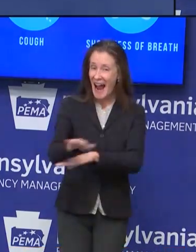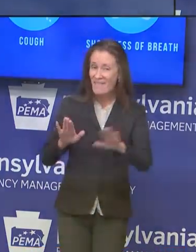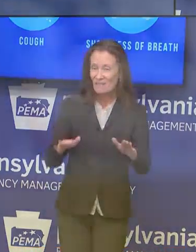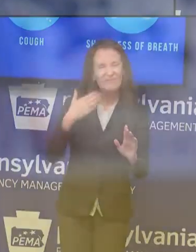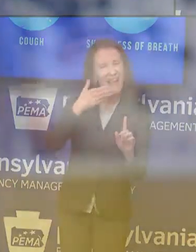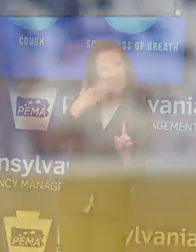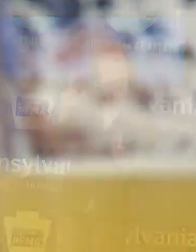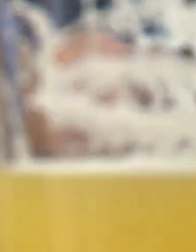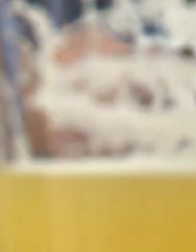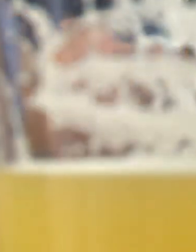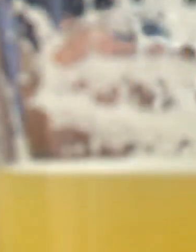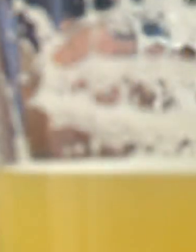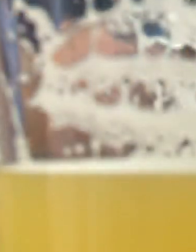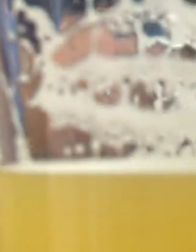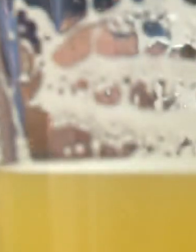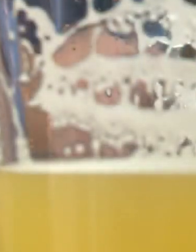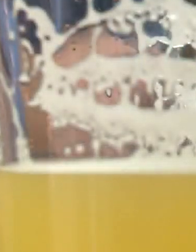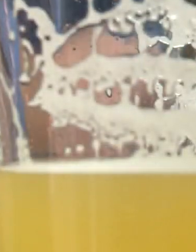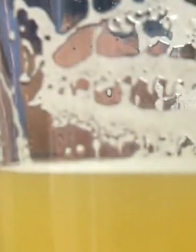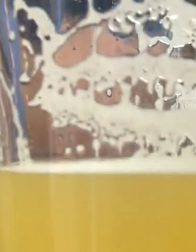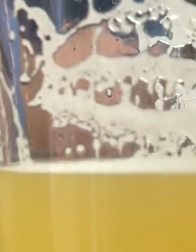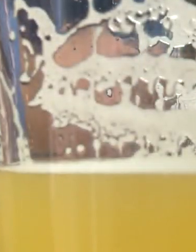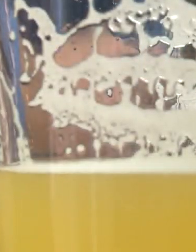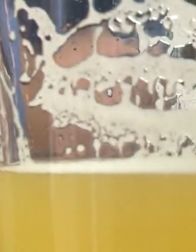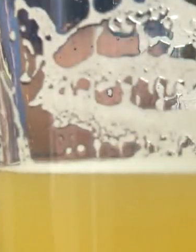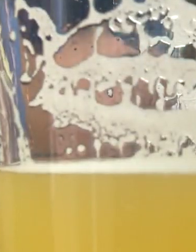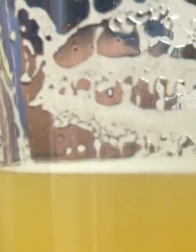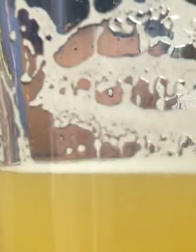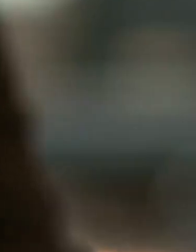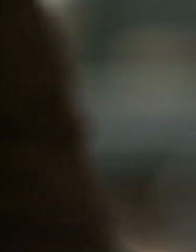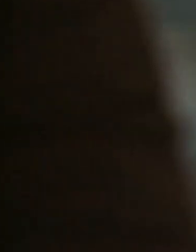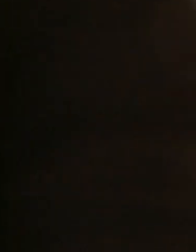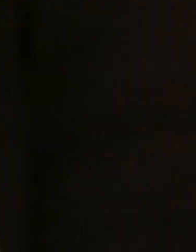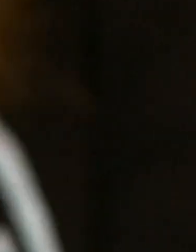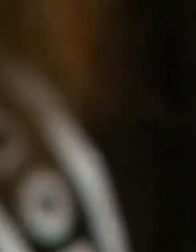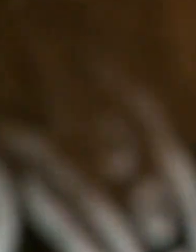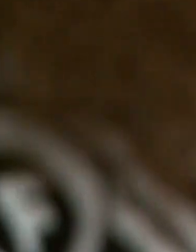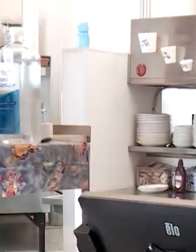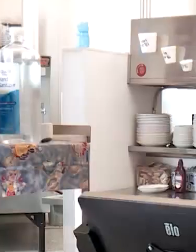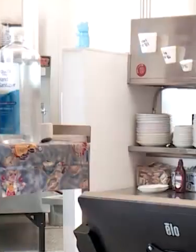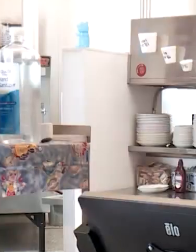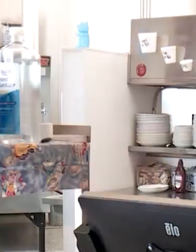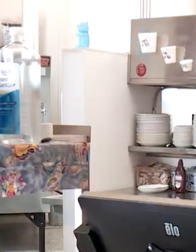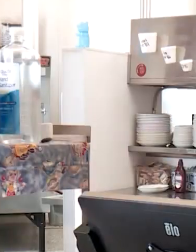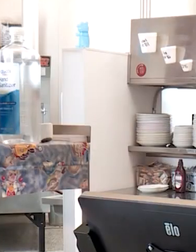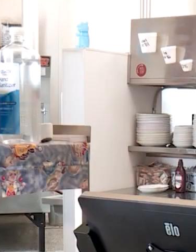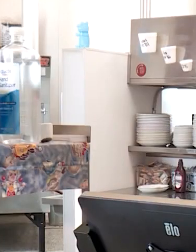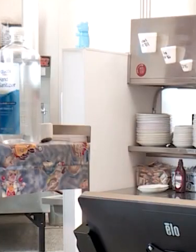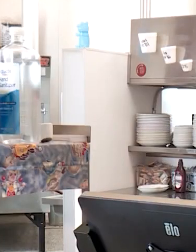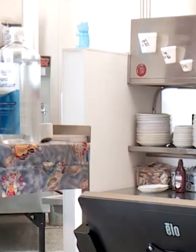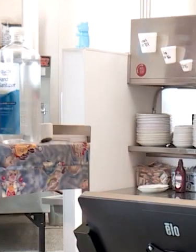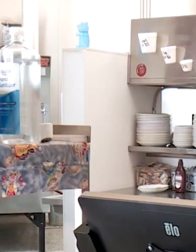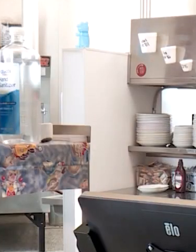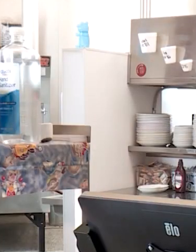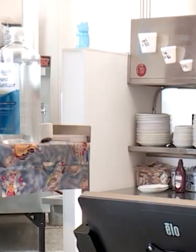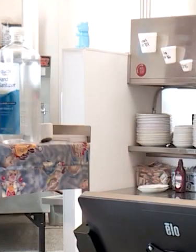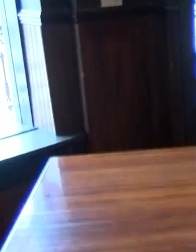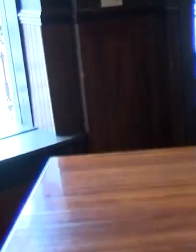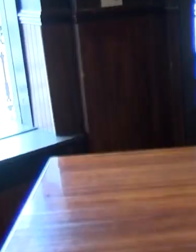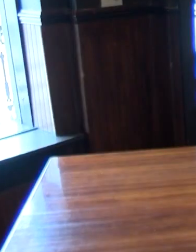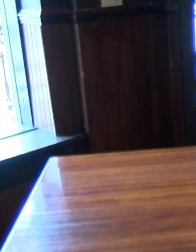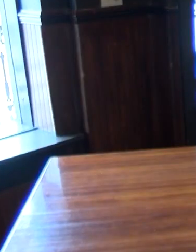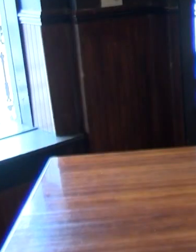Wednesday and 8 a.m. Thursday, bars and restaurants cannot serve beer and liquor. The Department of Health issued a stay-at-home order